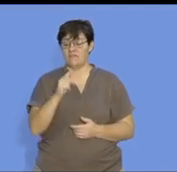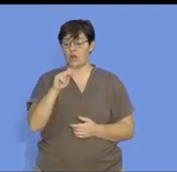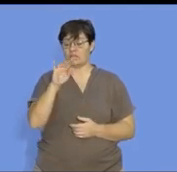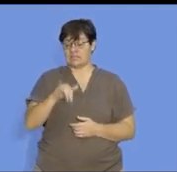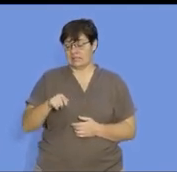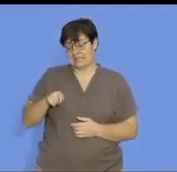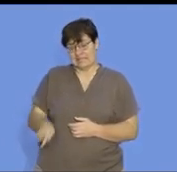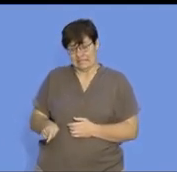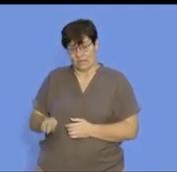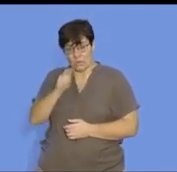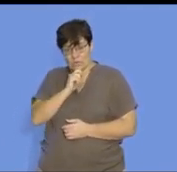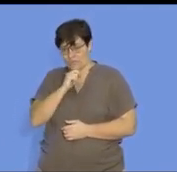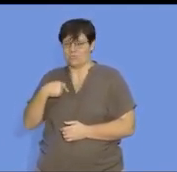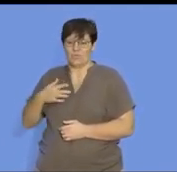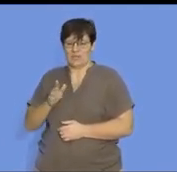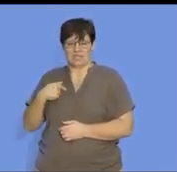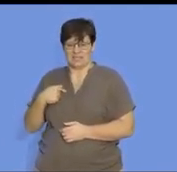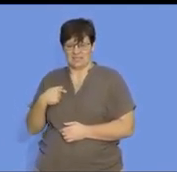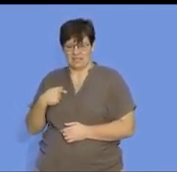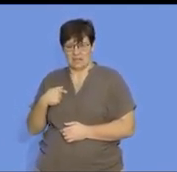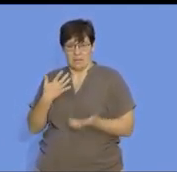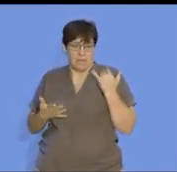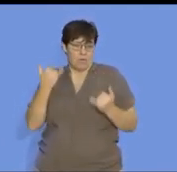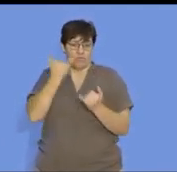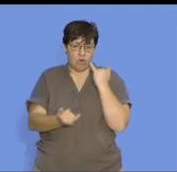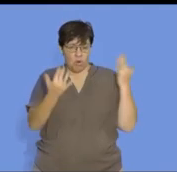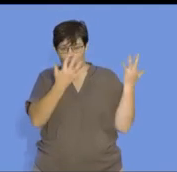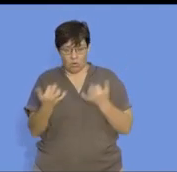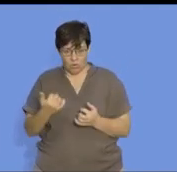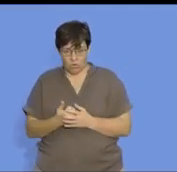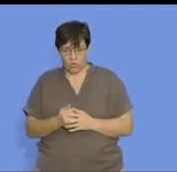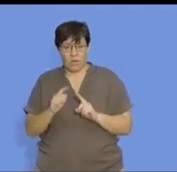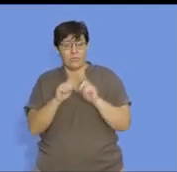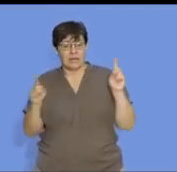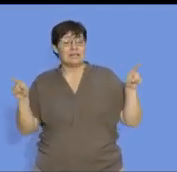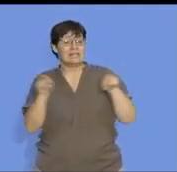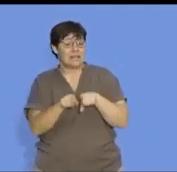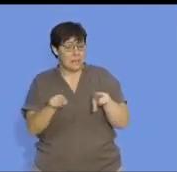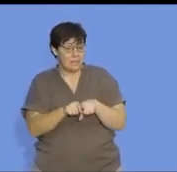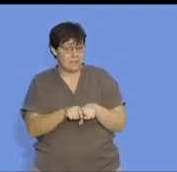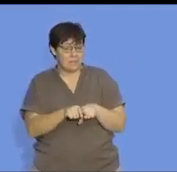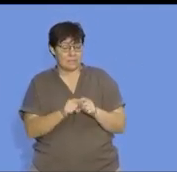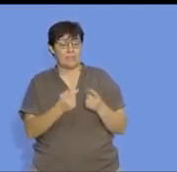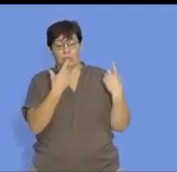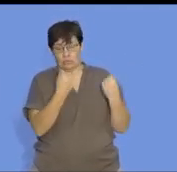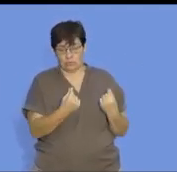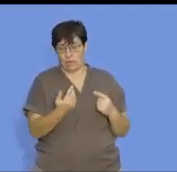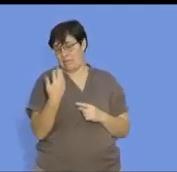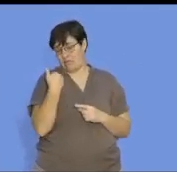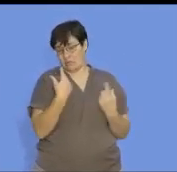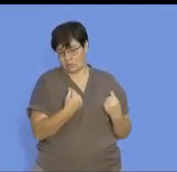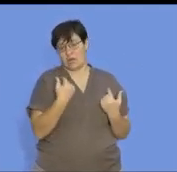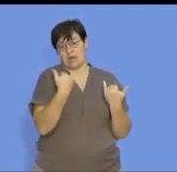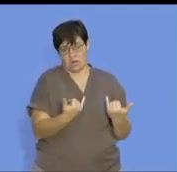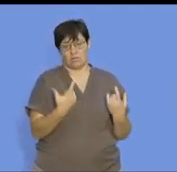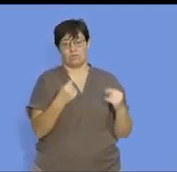at the bottom, because what if it was wrong? But I can use the same thing as I just did. So we're going to go